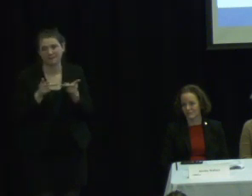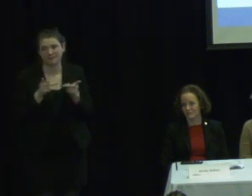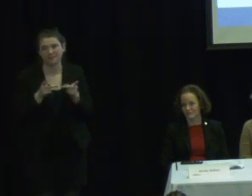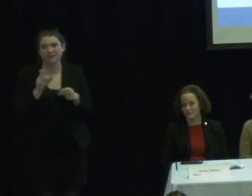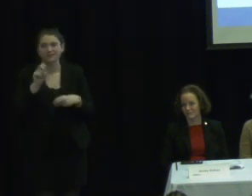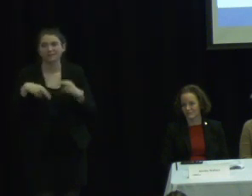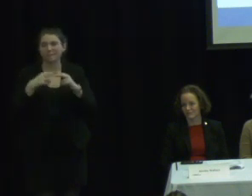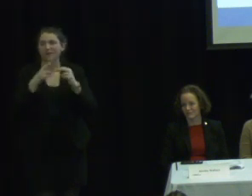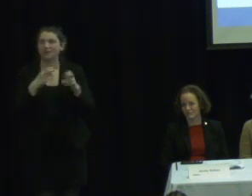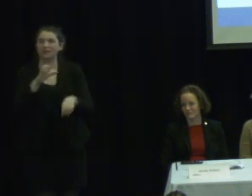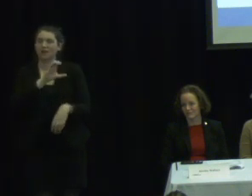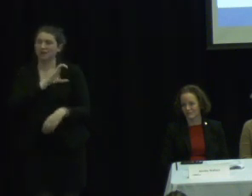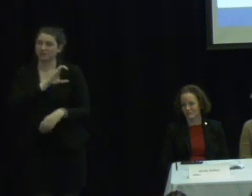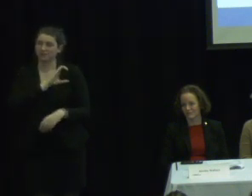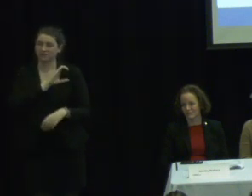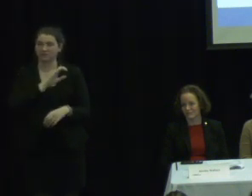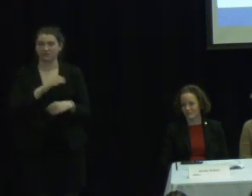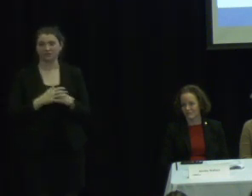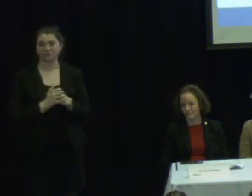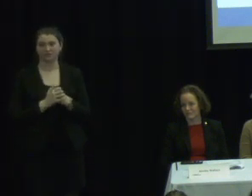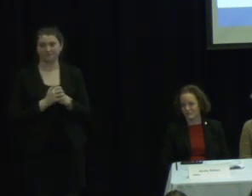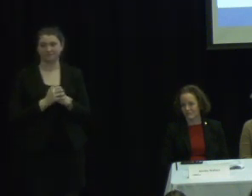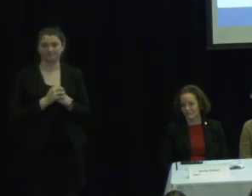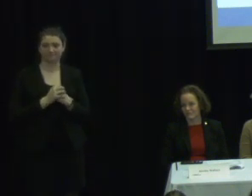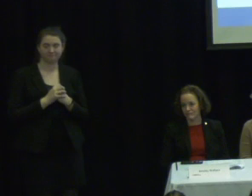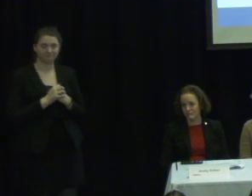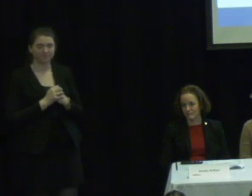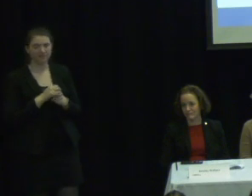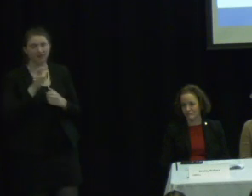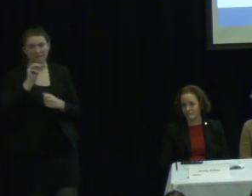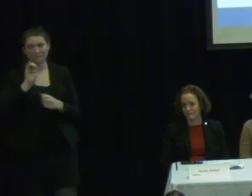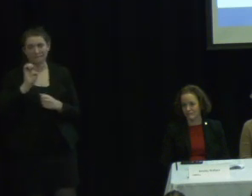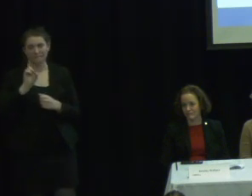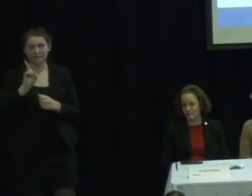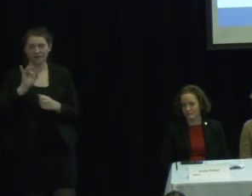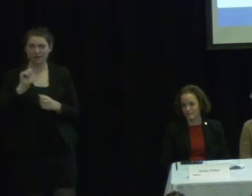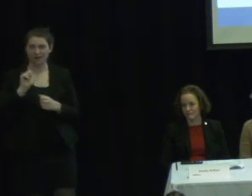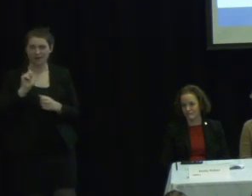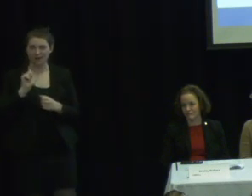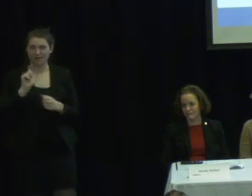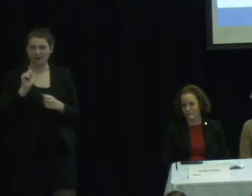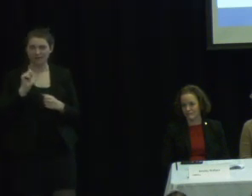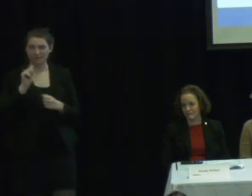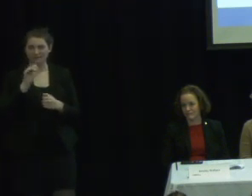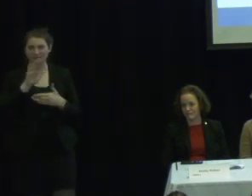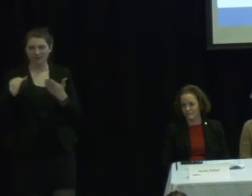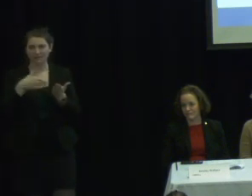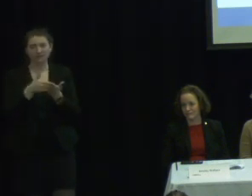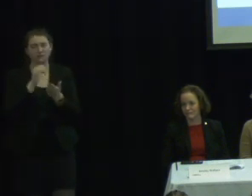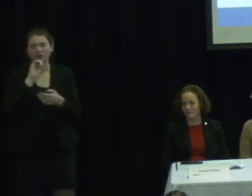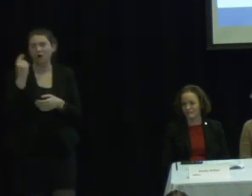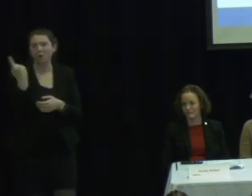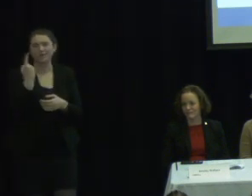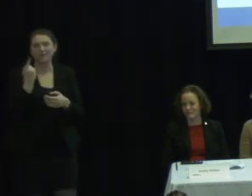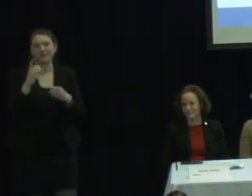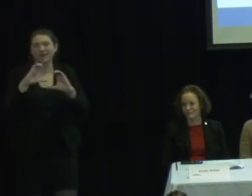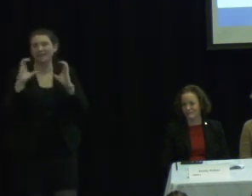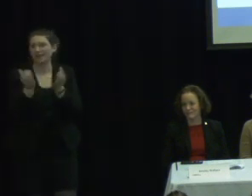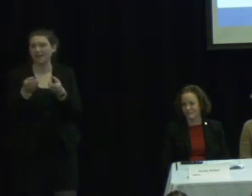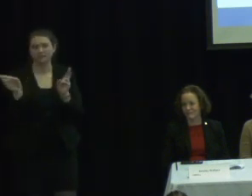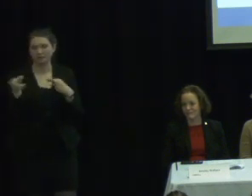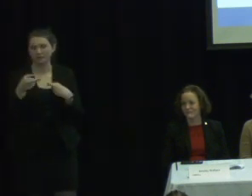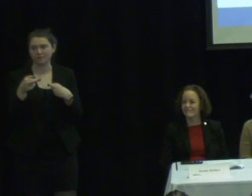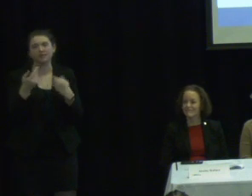a space. And the Media Studies Production Center isn't just a classroom.